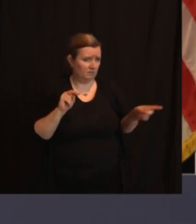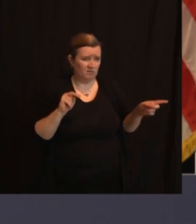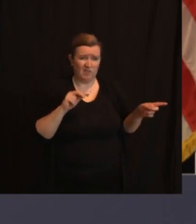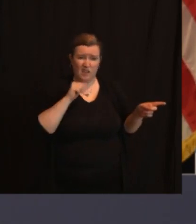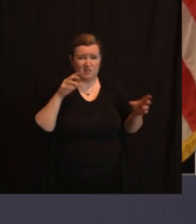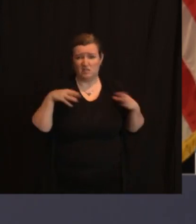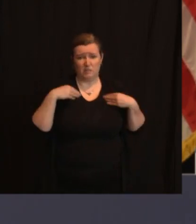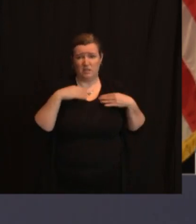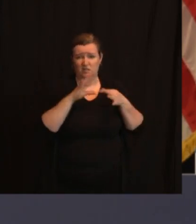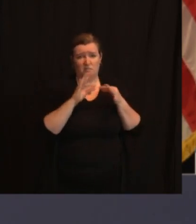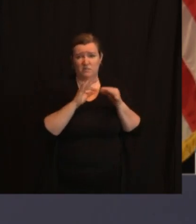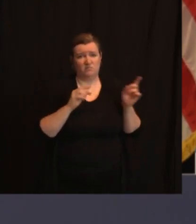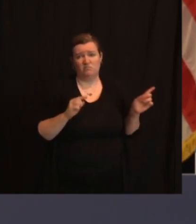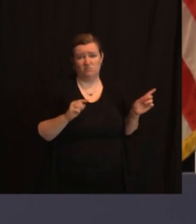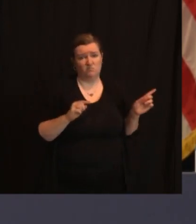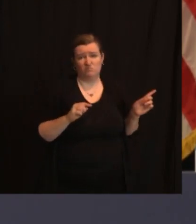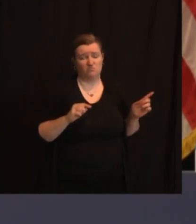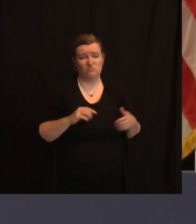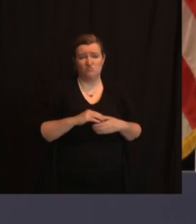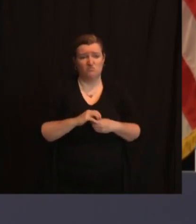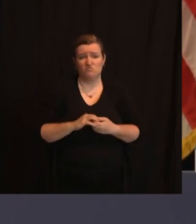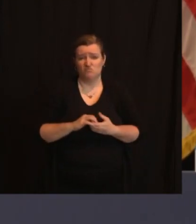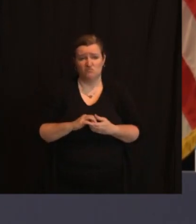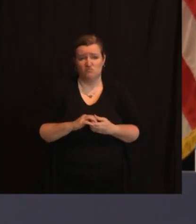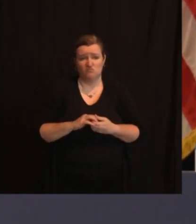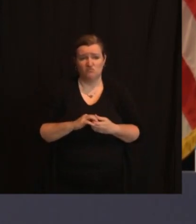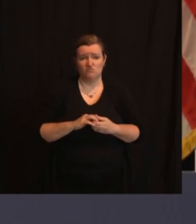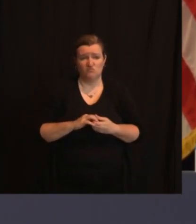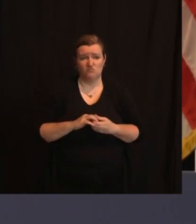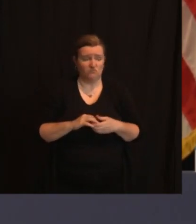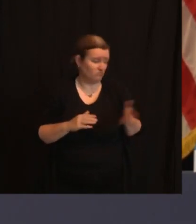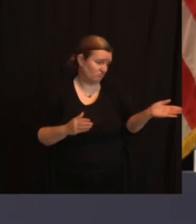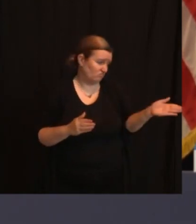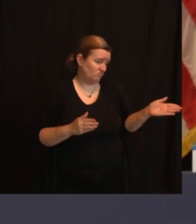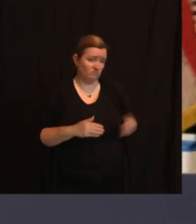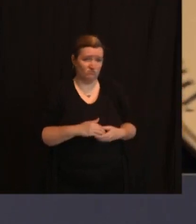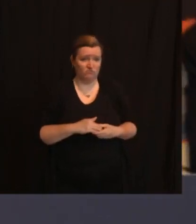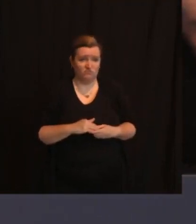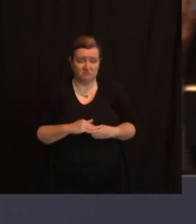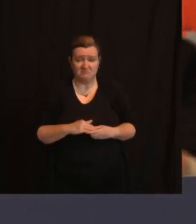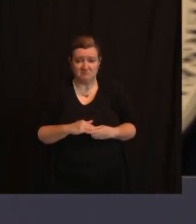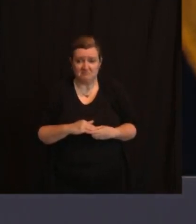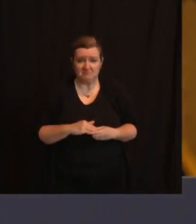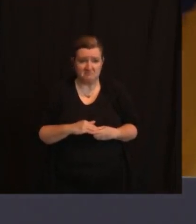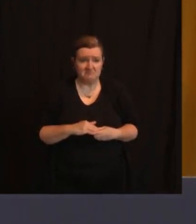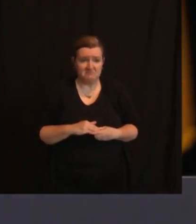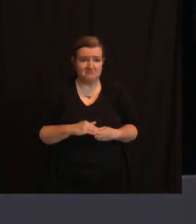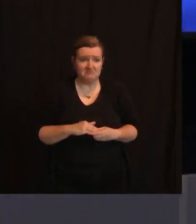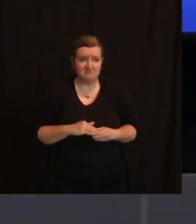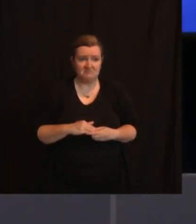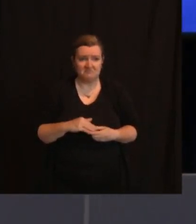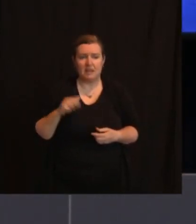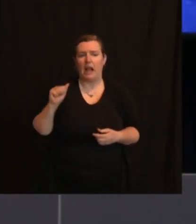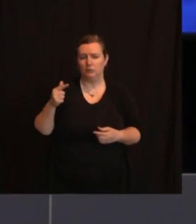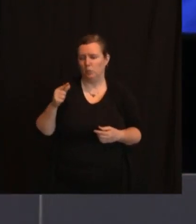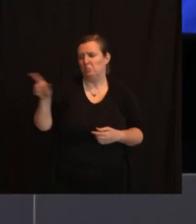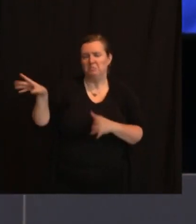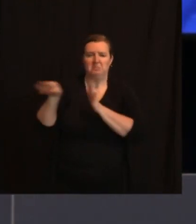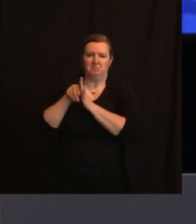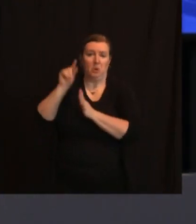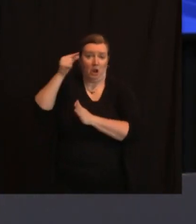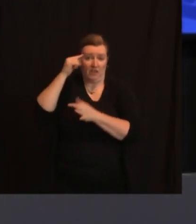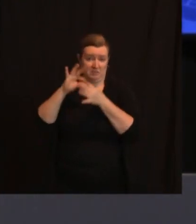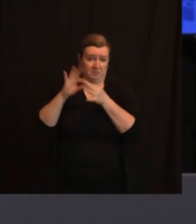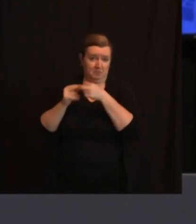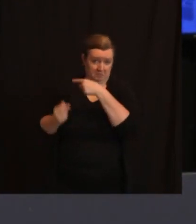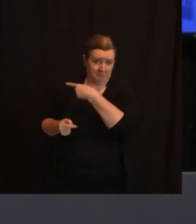what she should do, in my opinion, but I'll let the Attorney General. I'd echo the governor's comments. I think I've made pretty plain over the